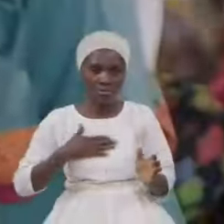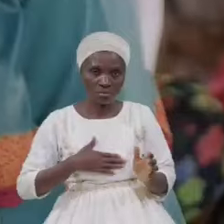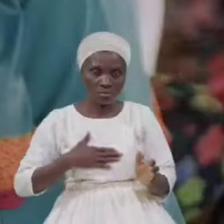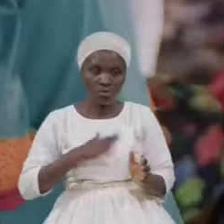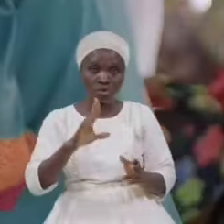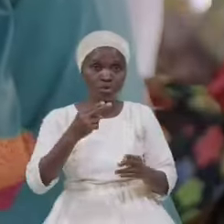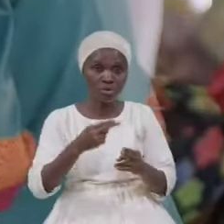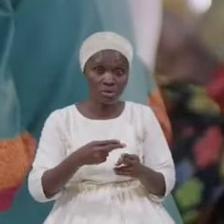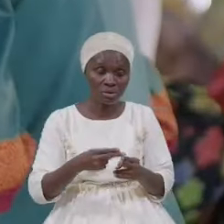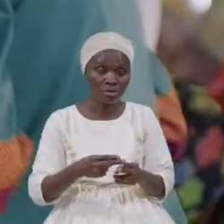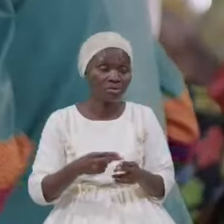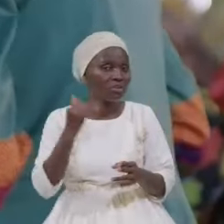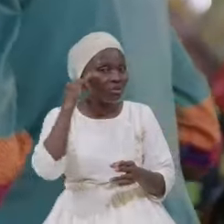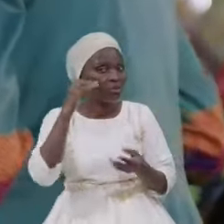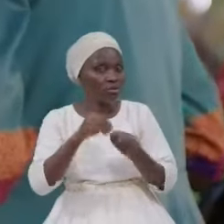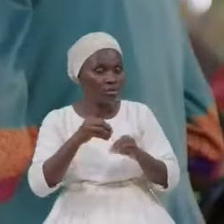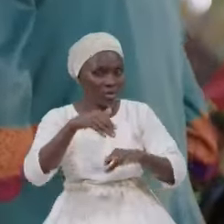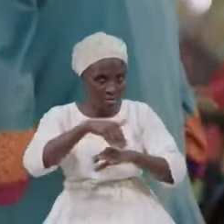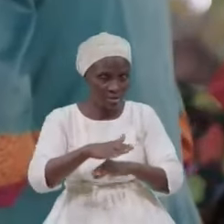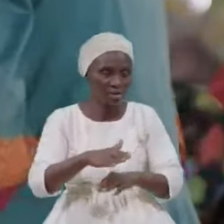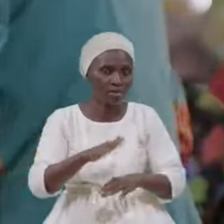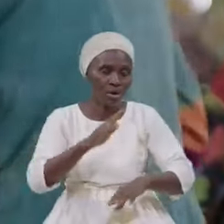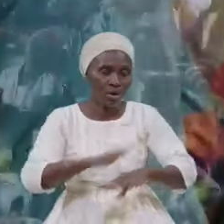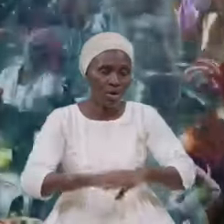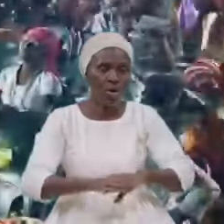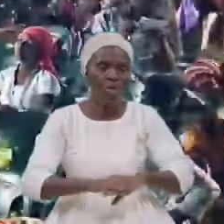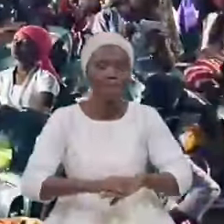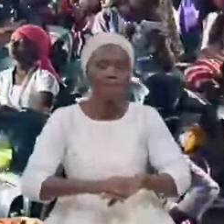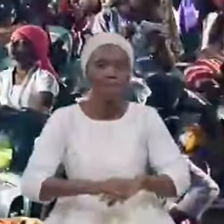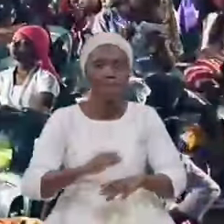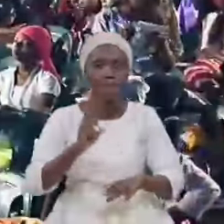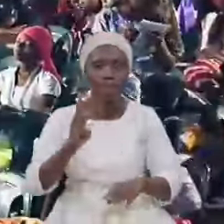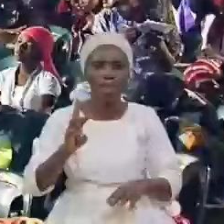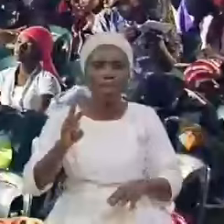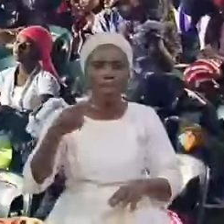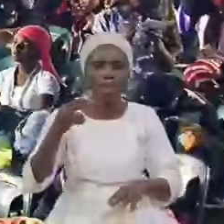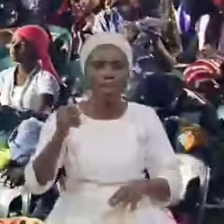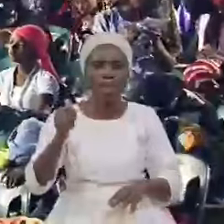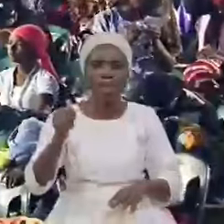SMS. Or WhatsApp to this number I will call out now.